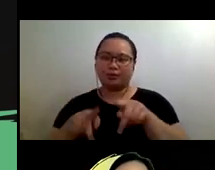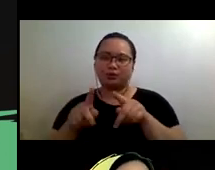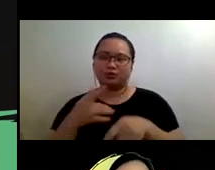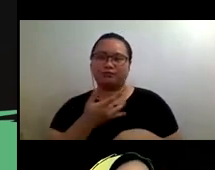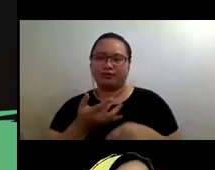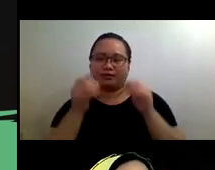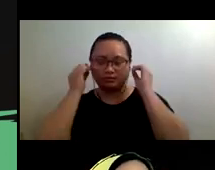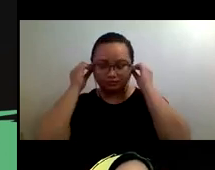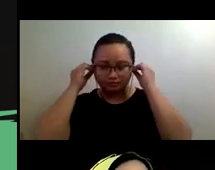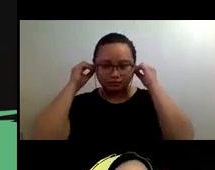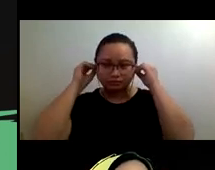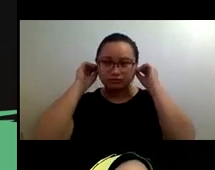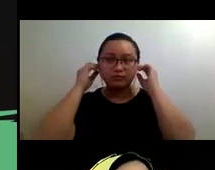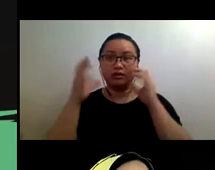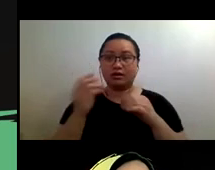course,